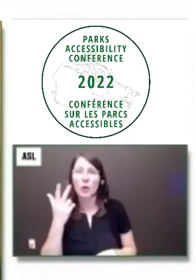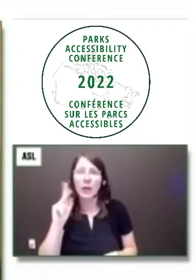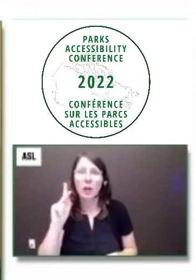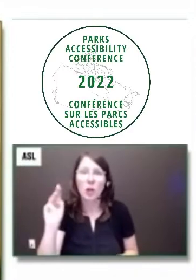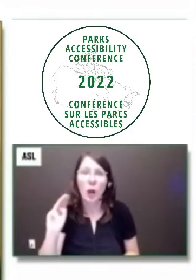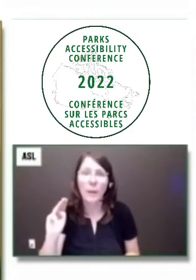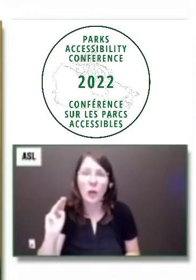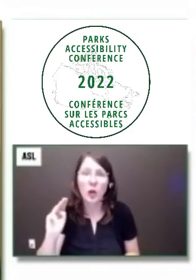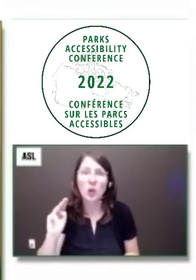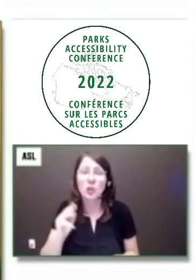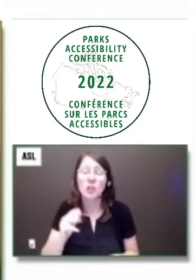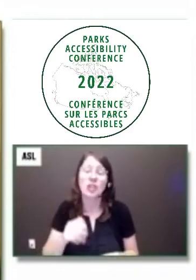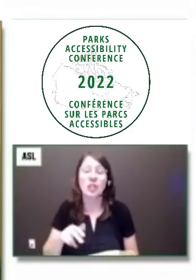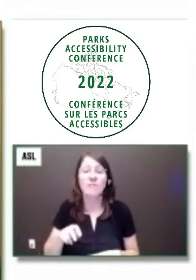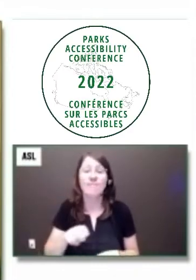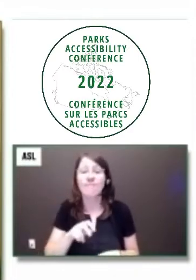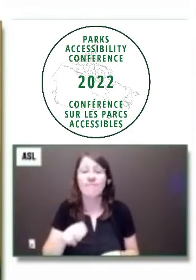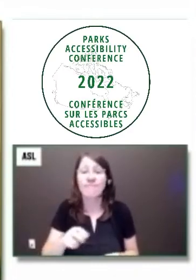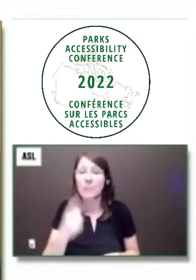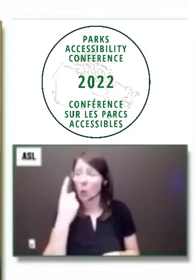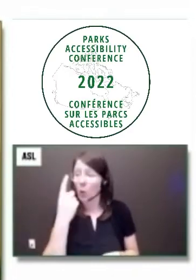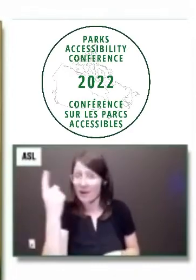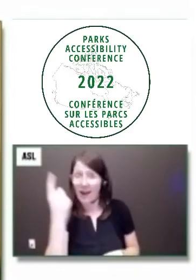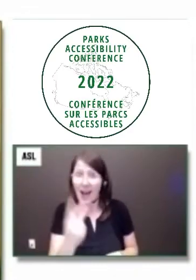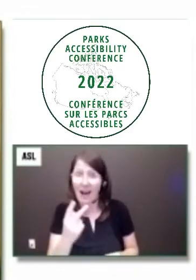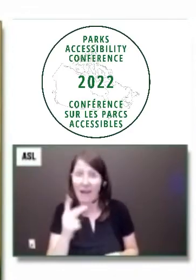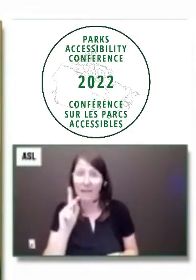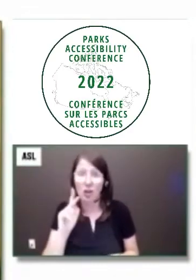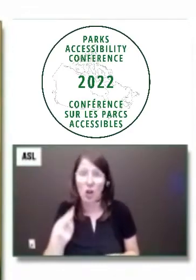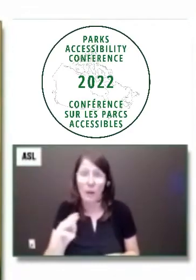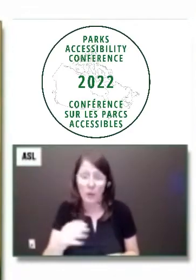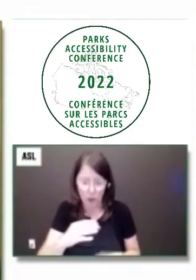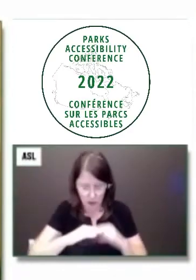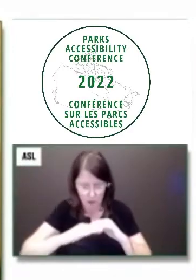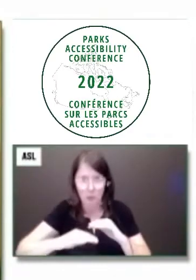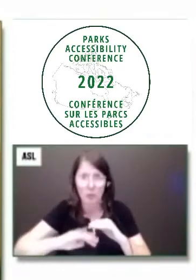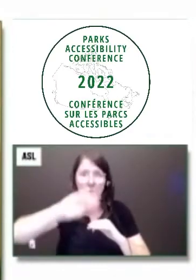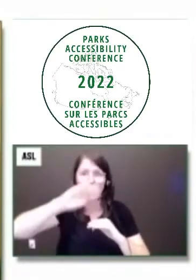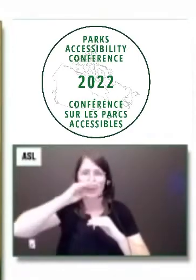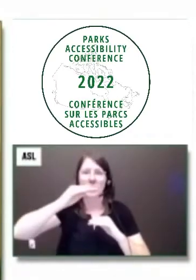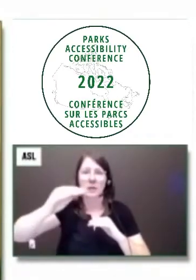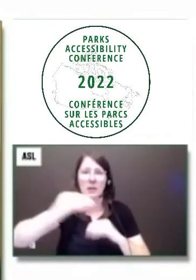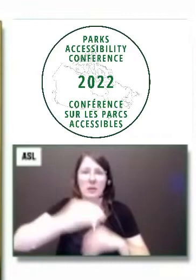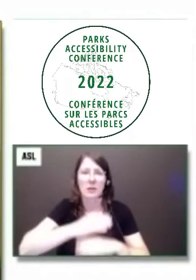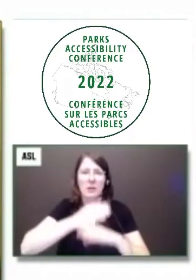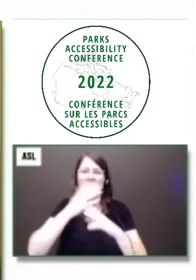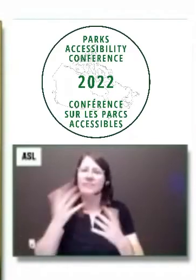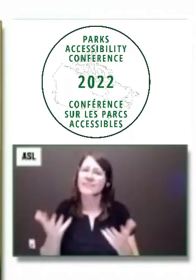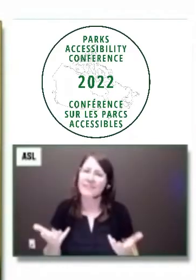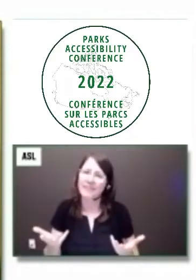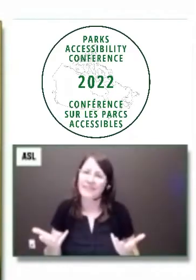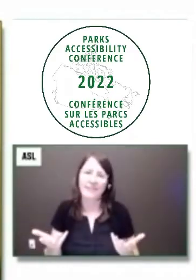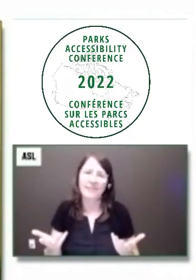then that's selling it short, So being able to develop that area so that